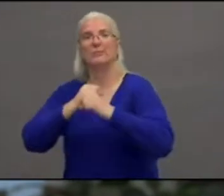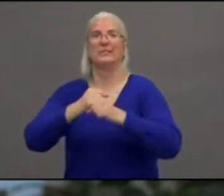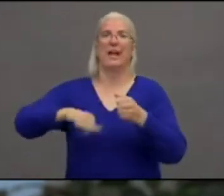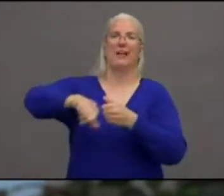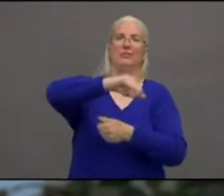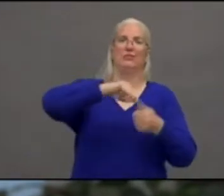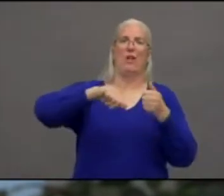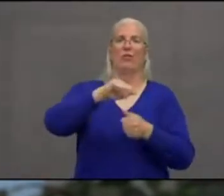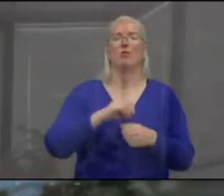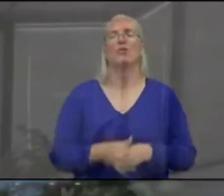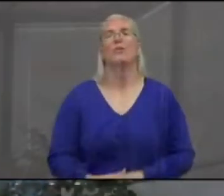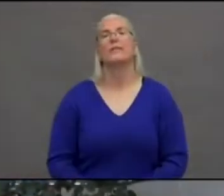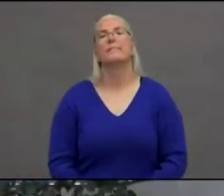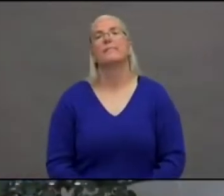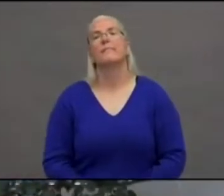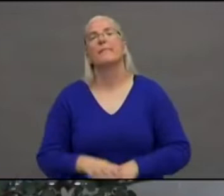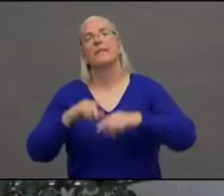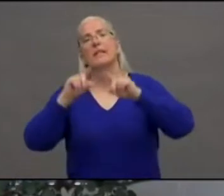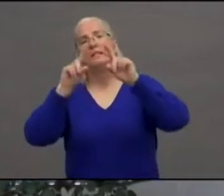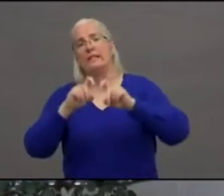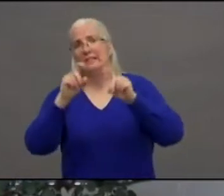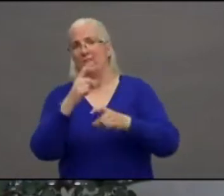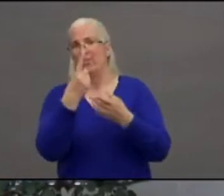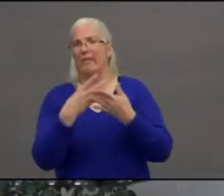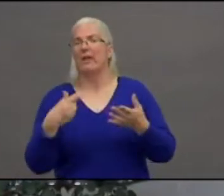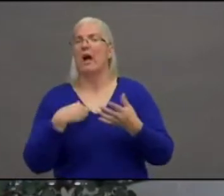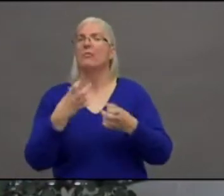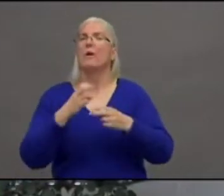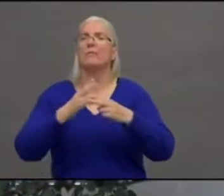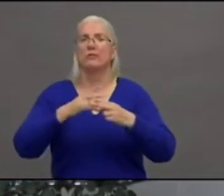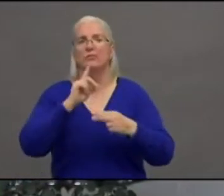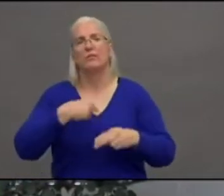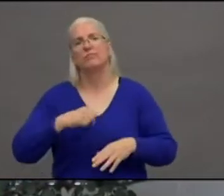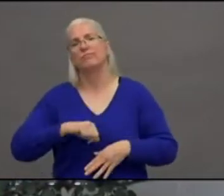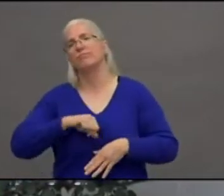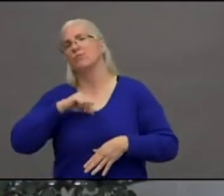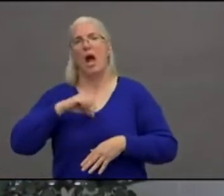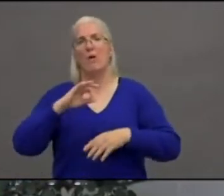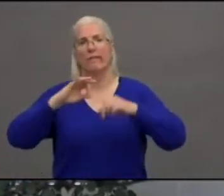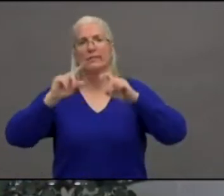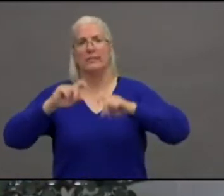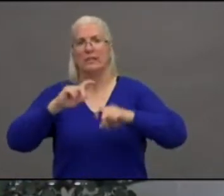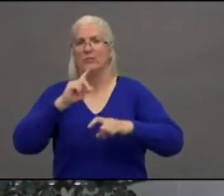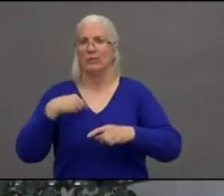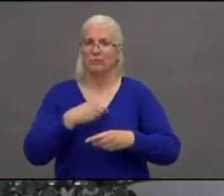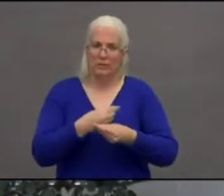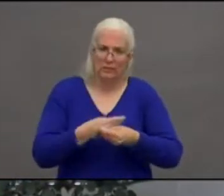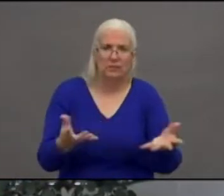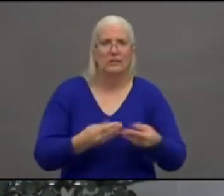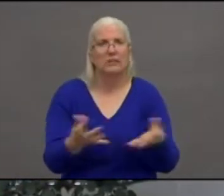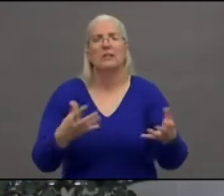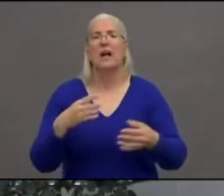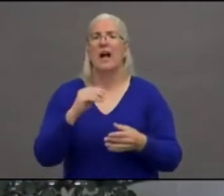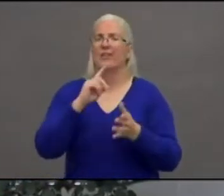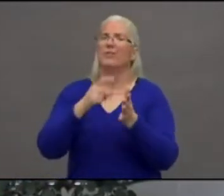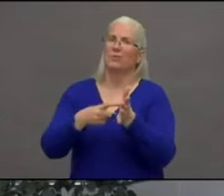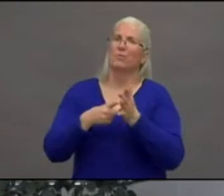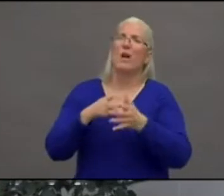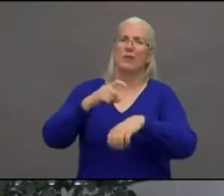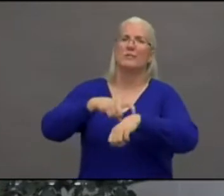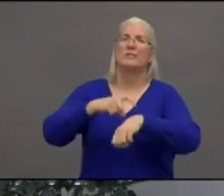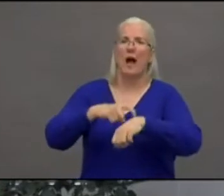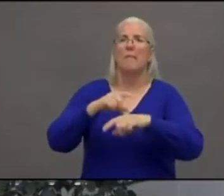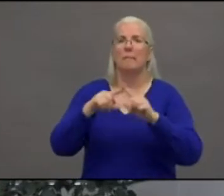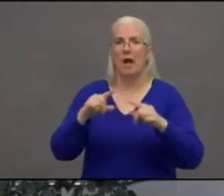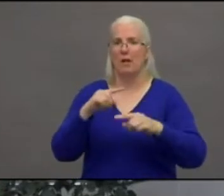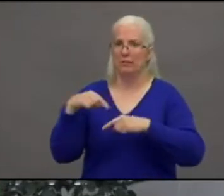Testing is one thing that I'm very proud of, okay? Testing all over the place at first took a while to ramp up, but over the last month and a half to 2 months, it's